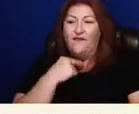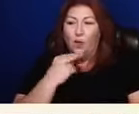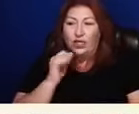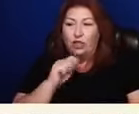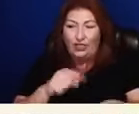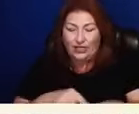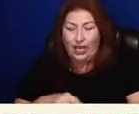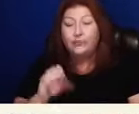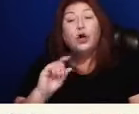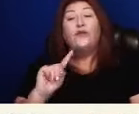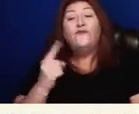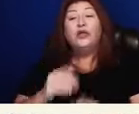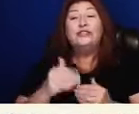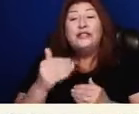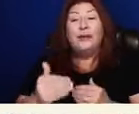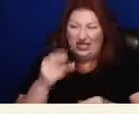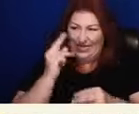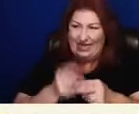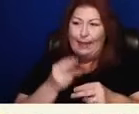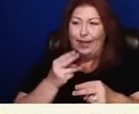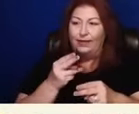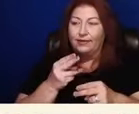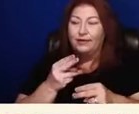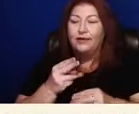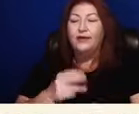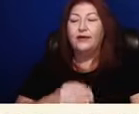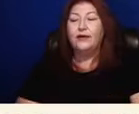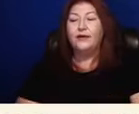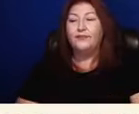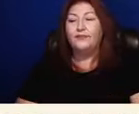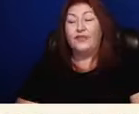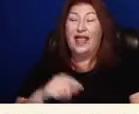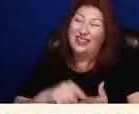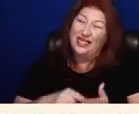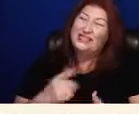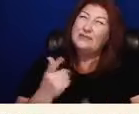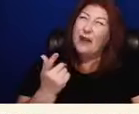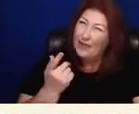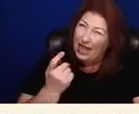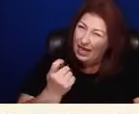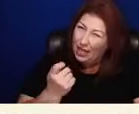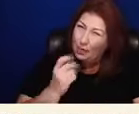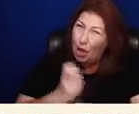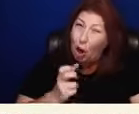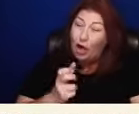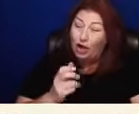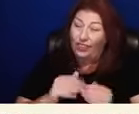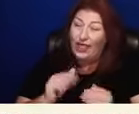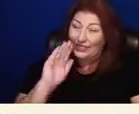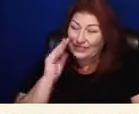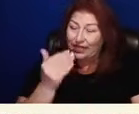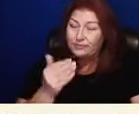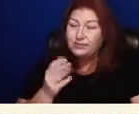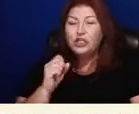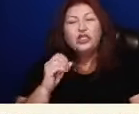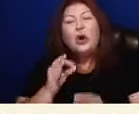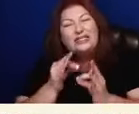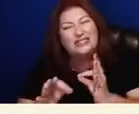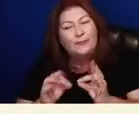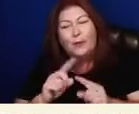step is being able to name it. And this might be a little bit harder than it seems, right? So it's simple, but it might